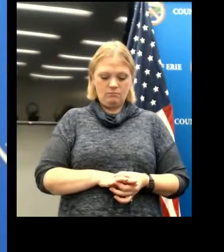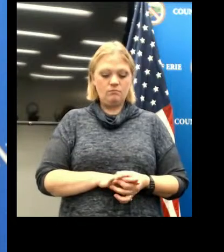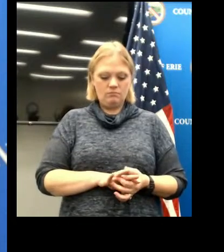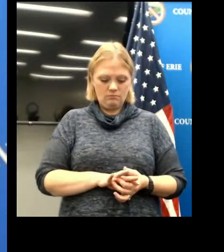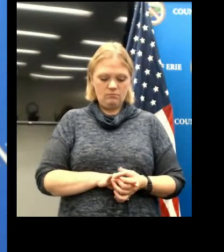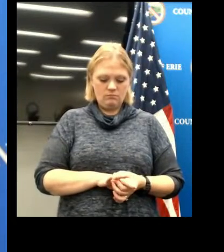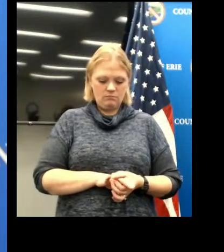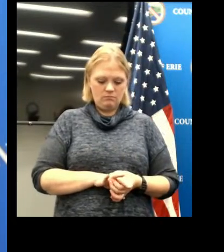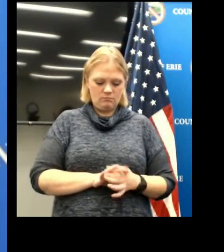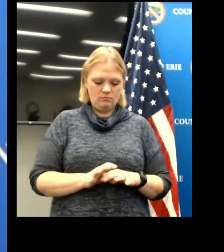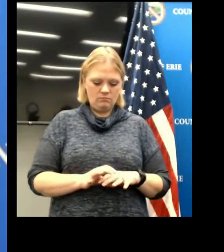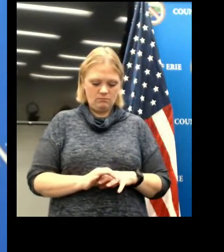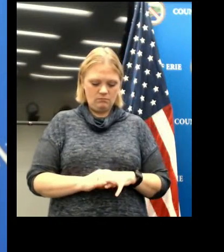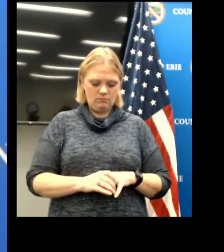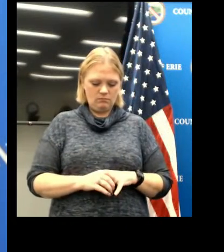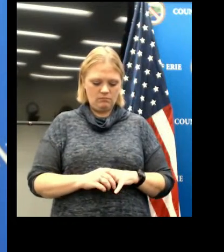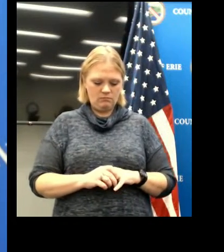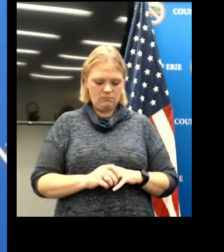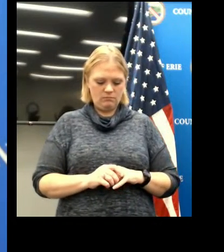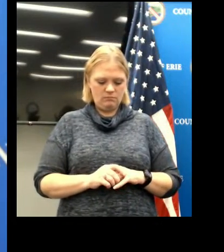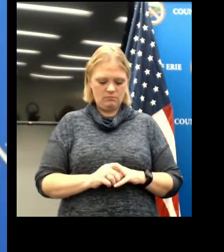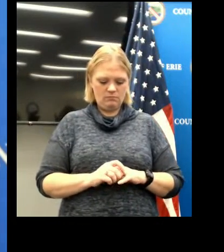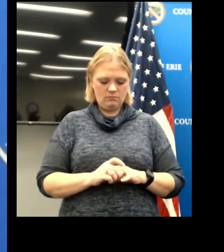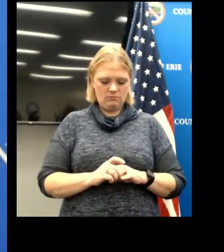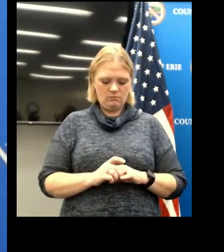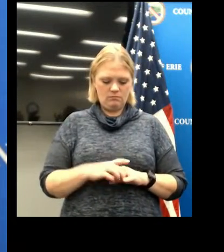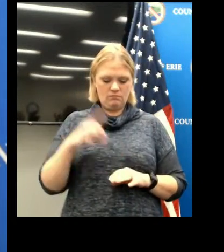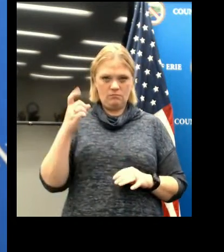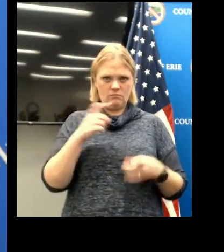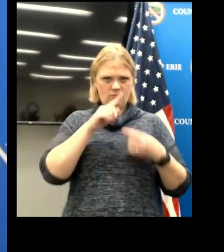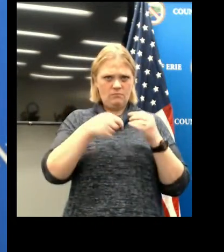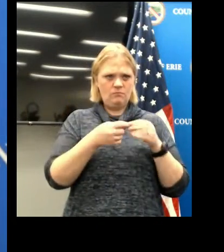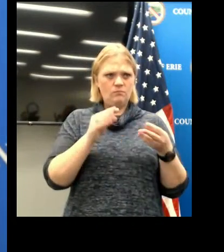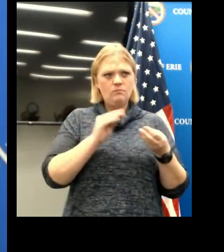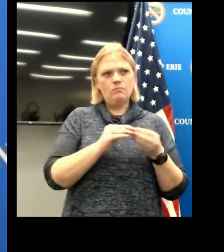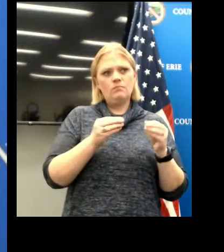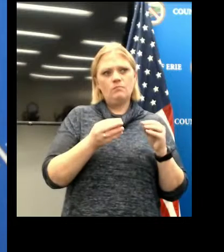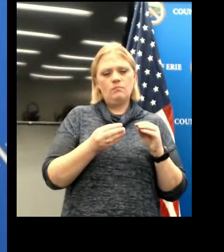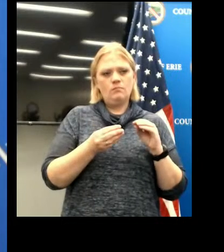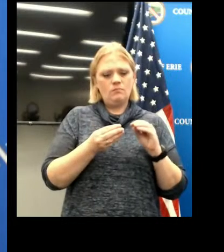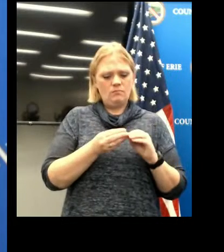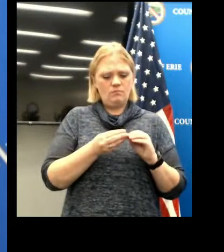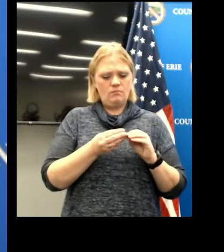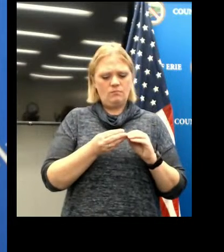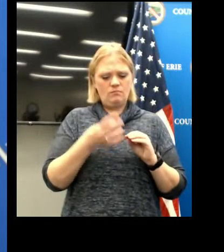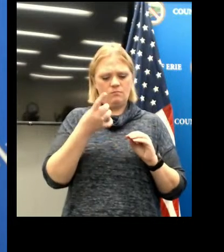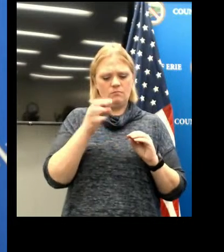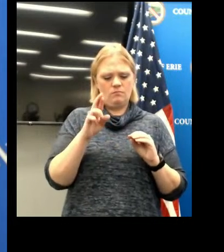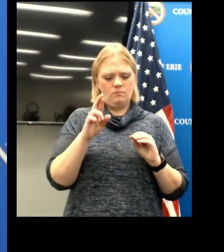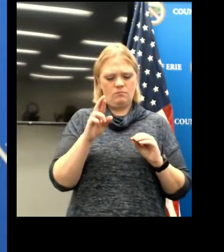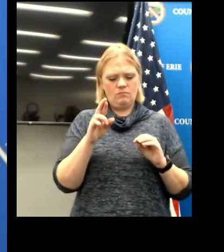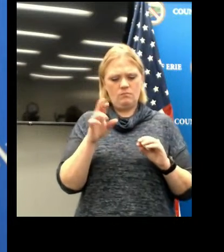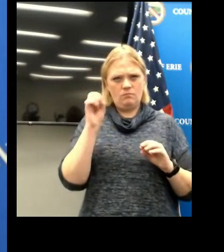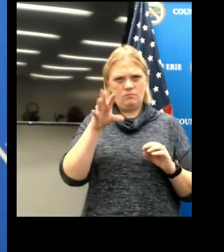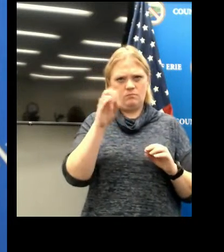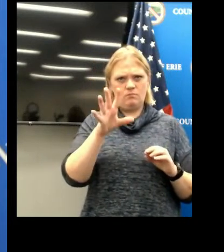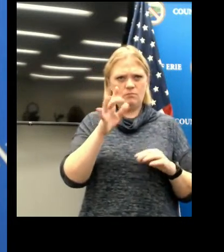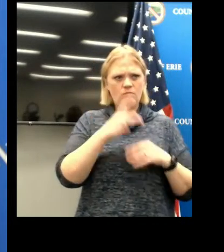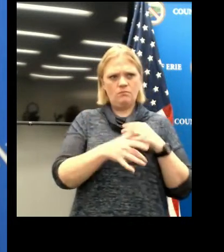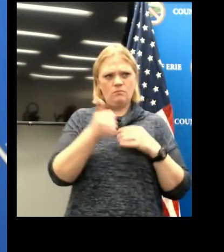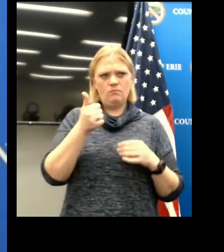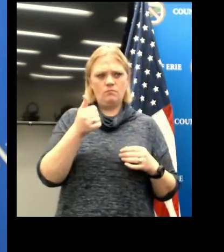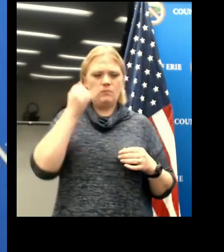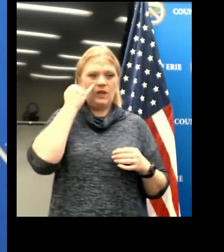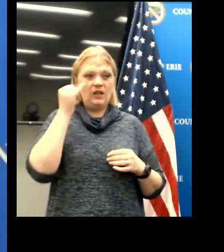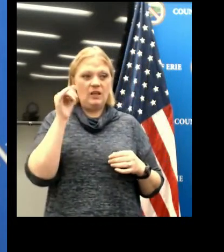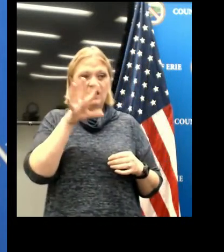Spectrum. Yeah, hi, Mark. Hi. Just a question about those numbers that Dr. Burstein threw out earlier. If